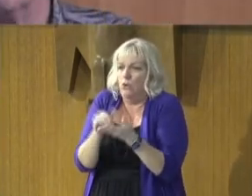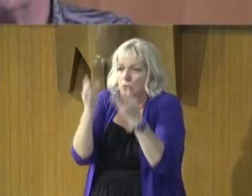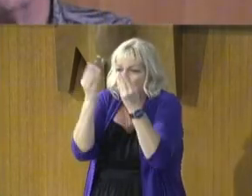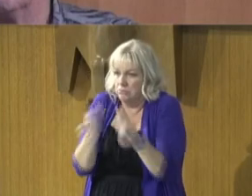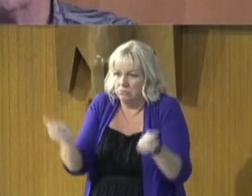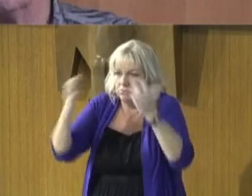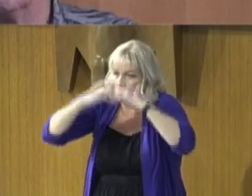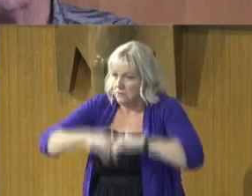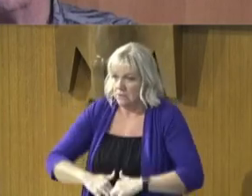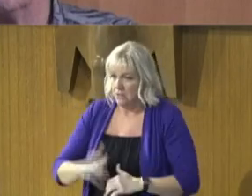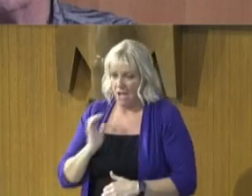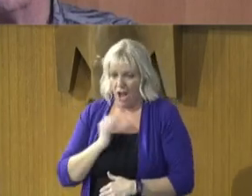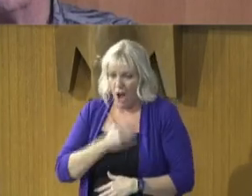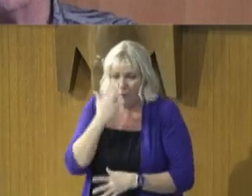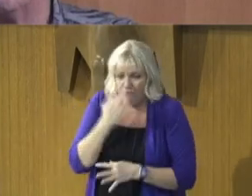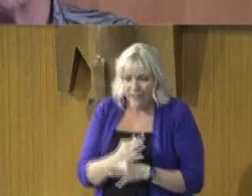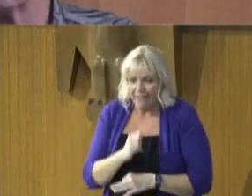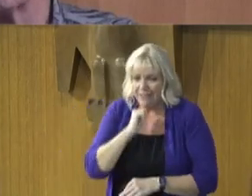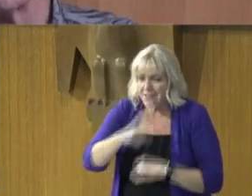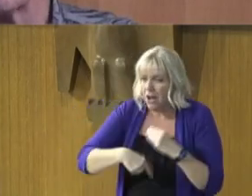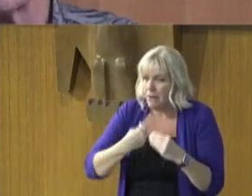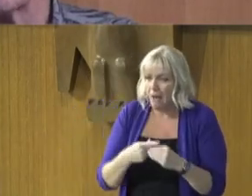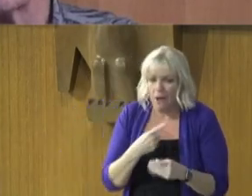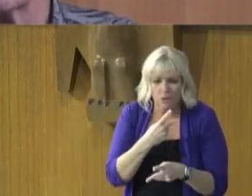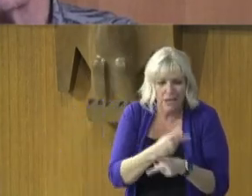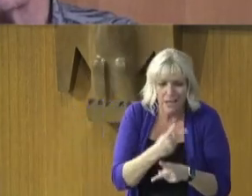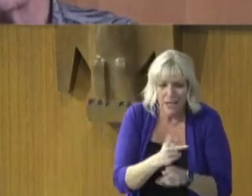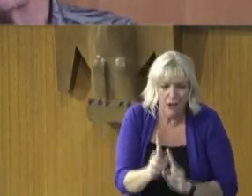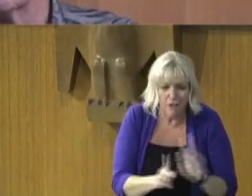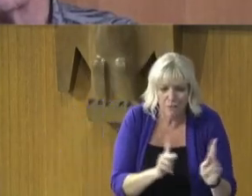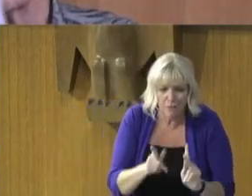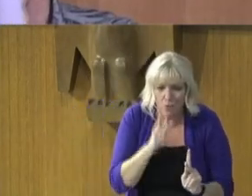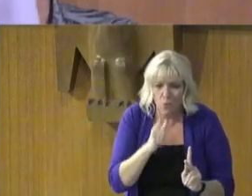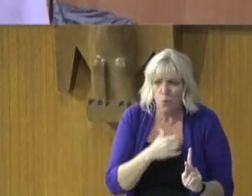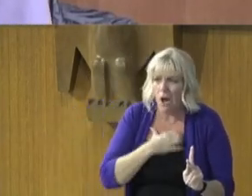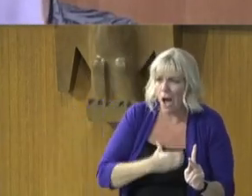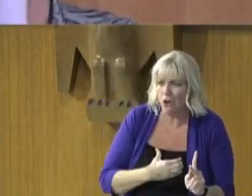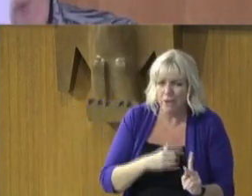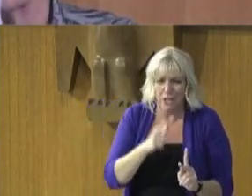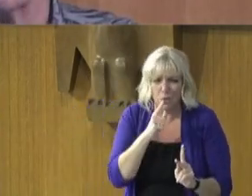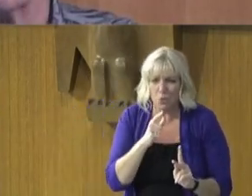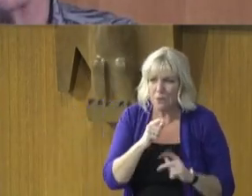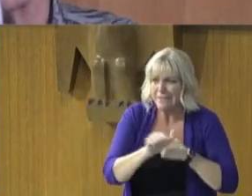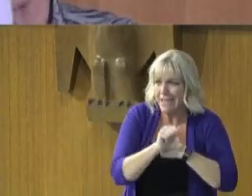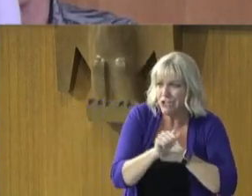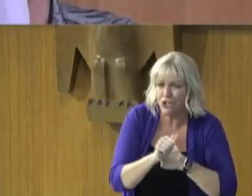is no longer about caring for orphans and refugees and feeding the hungry and ending war.